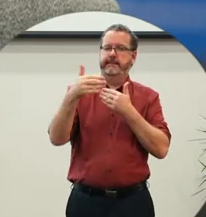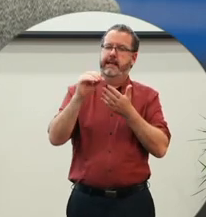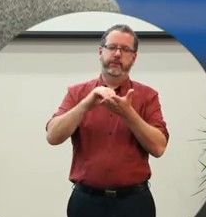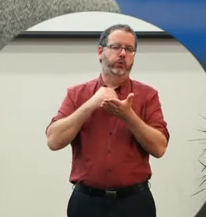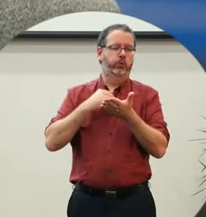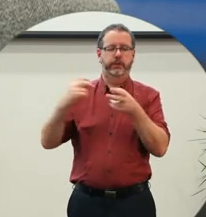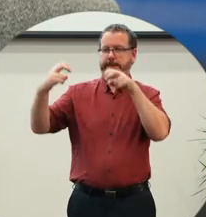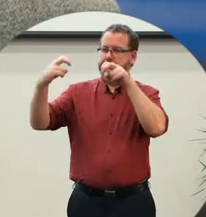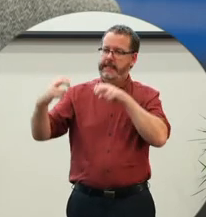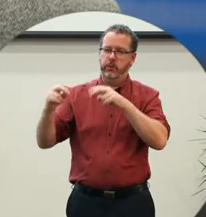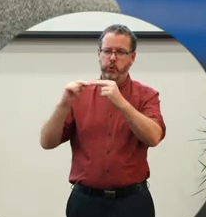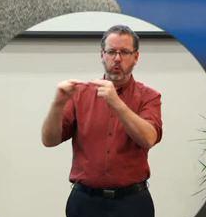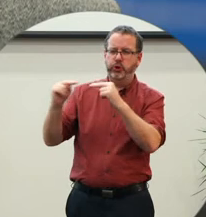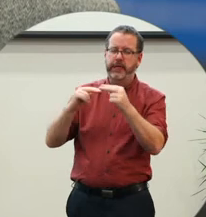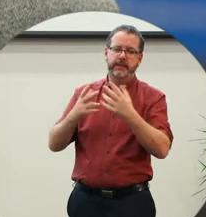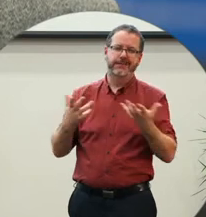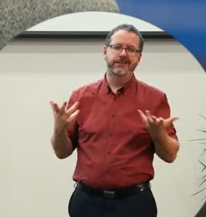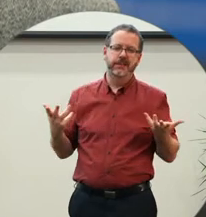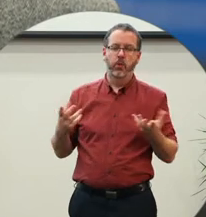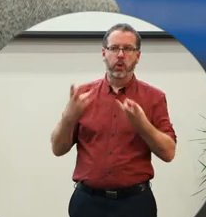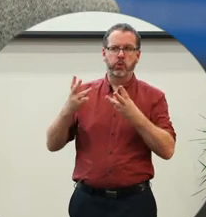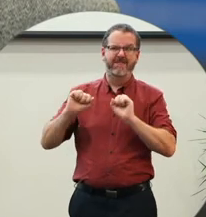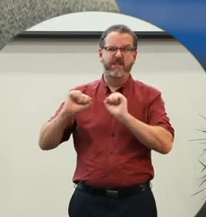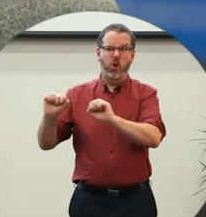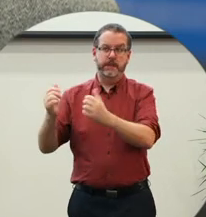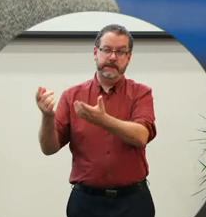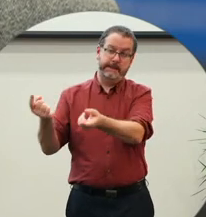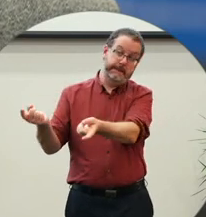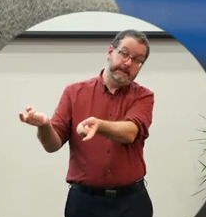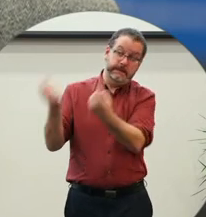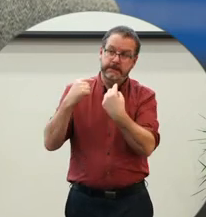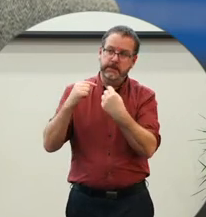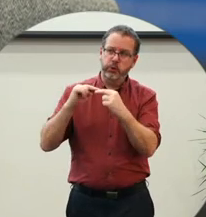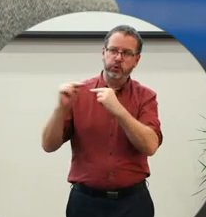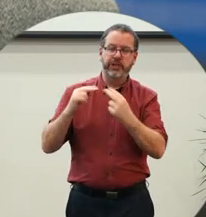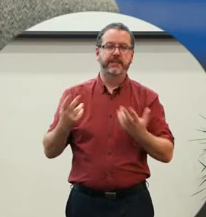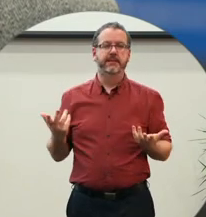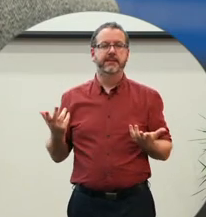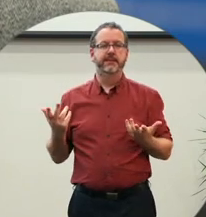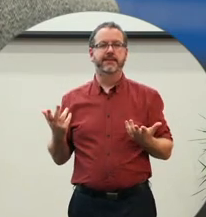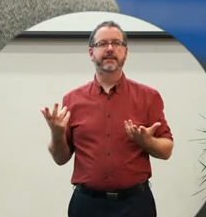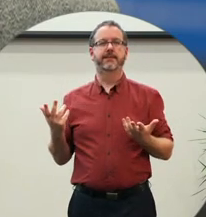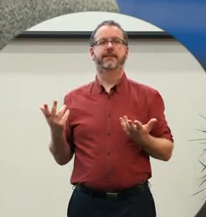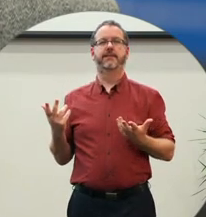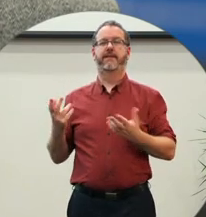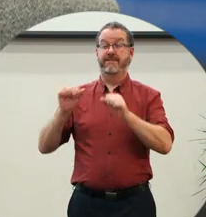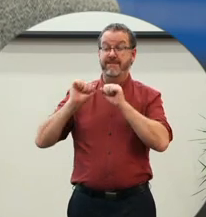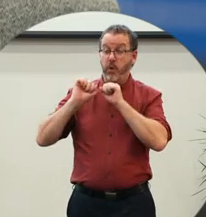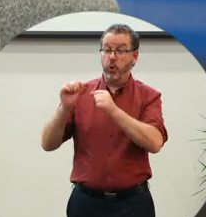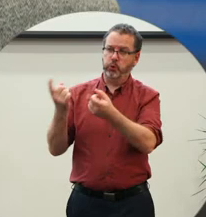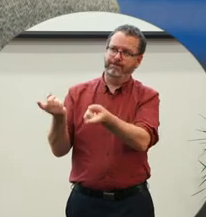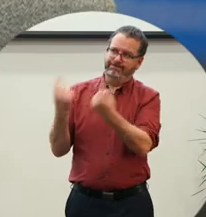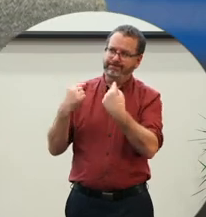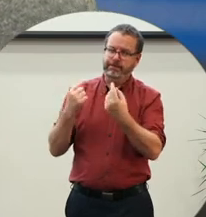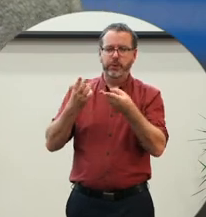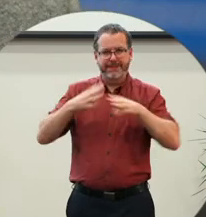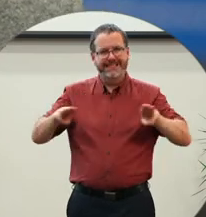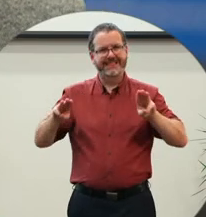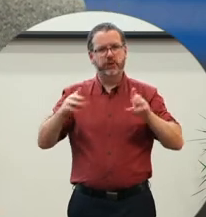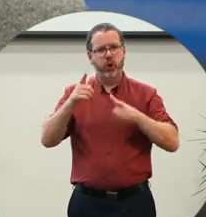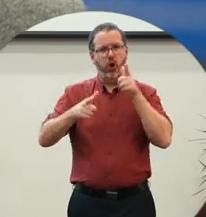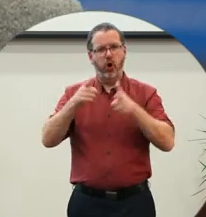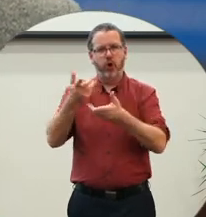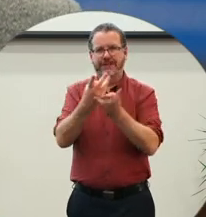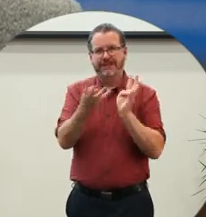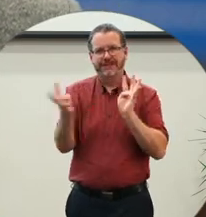end, and that it was forcing the hand of the British government into peace talks. And no matter what